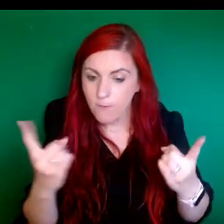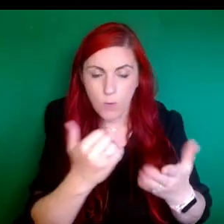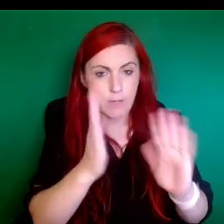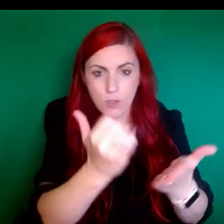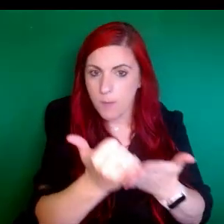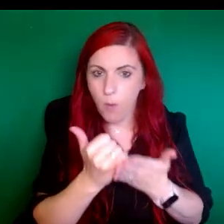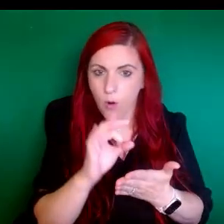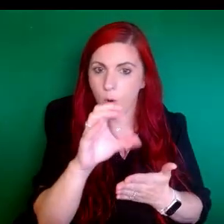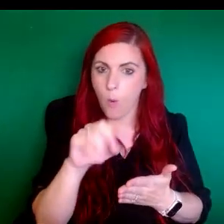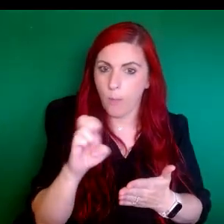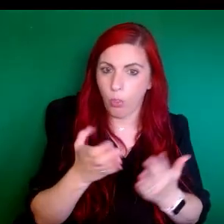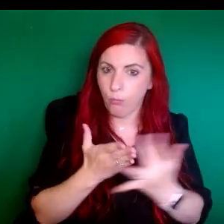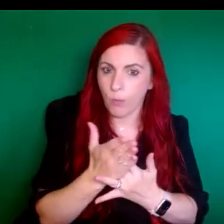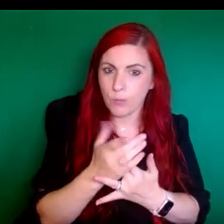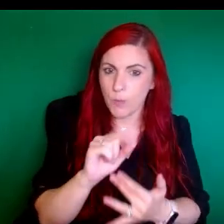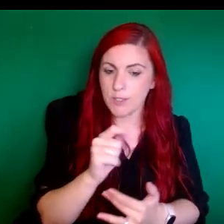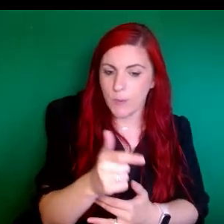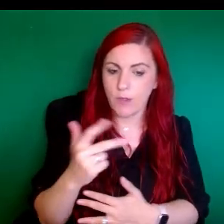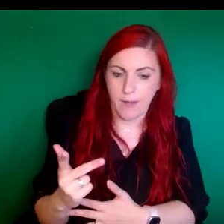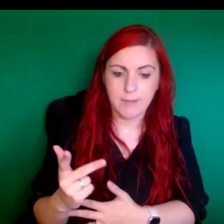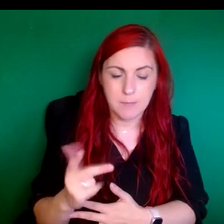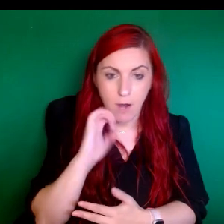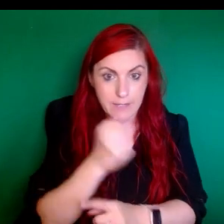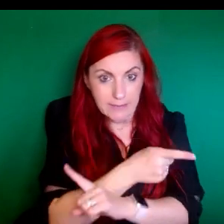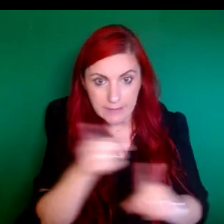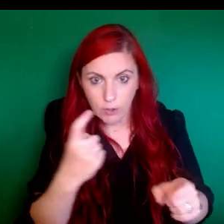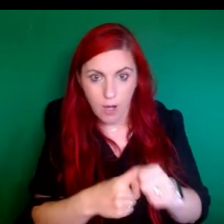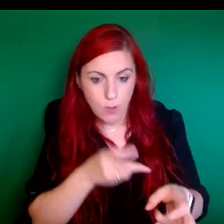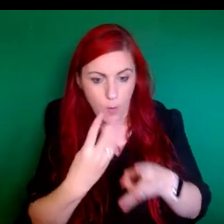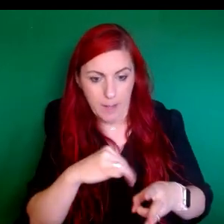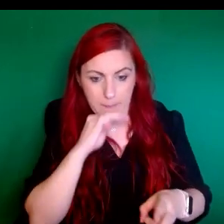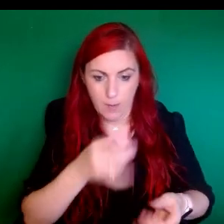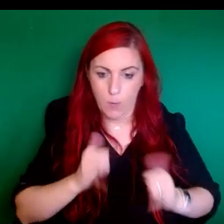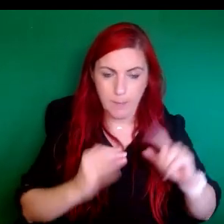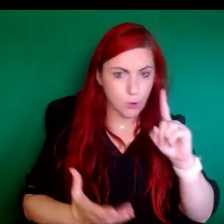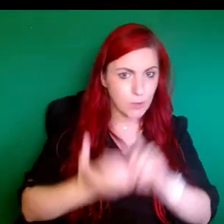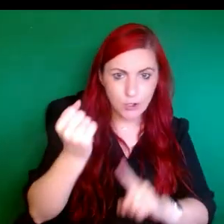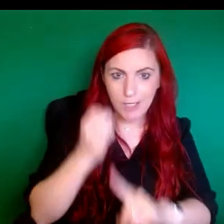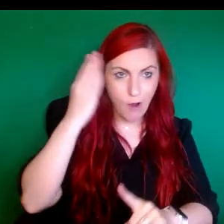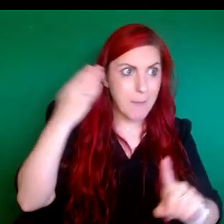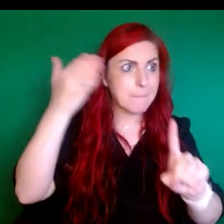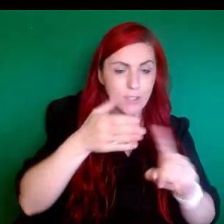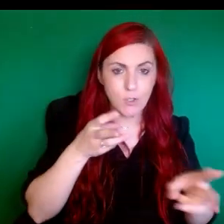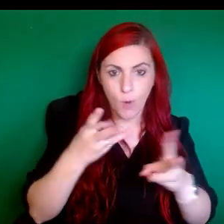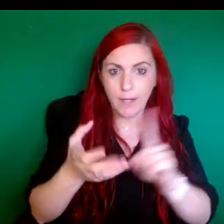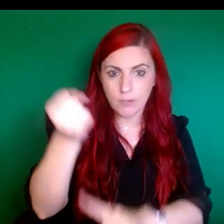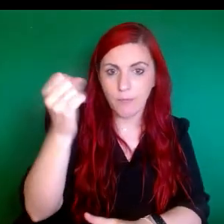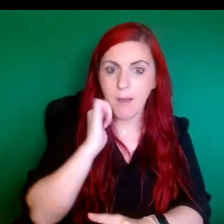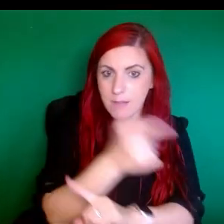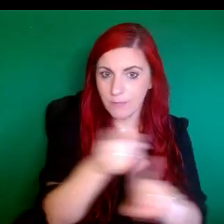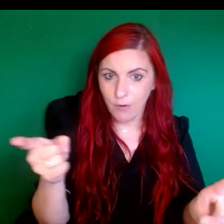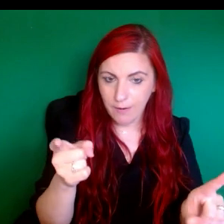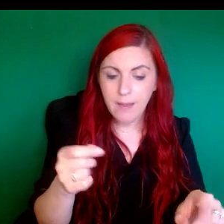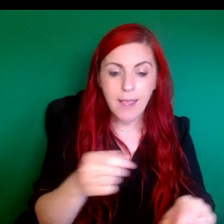your enormous efforts that COPE Galway achieves its ambitious work. Your generosity allows us to pioneer innovative initiatives that